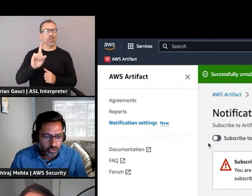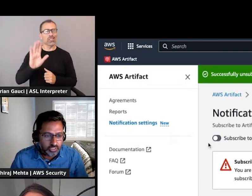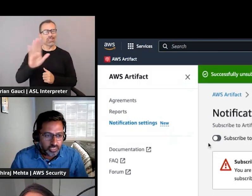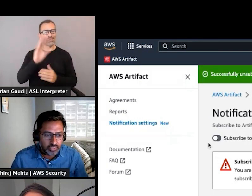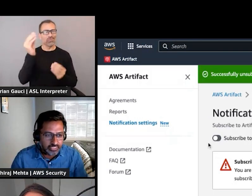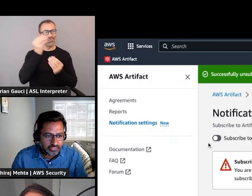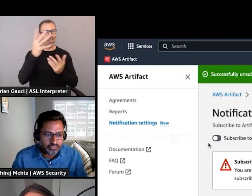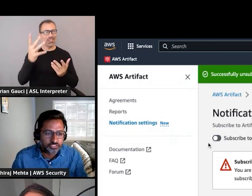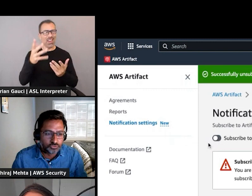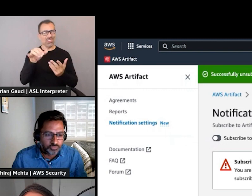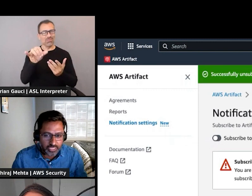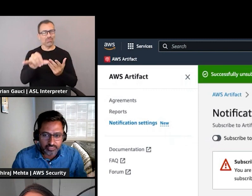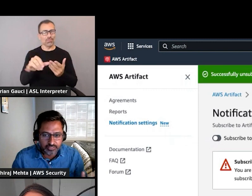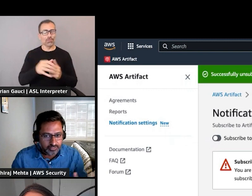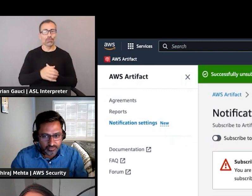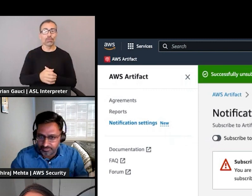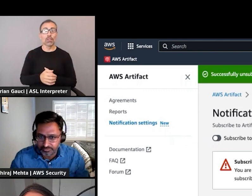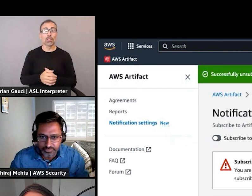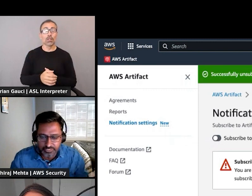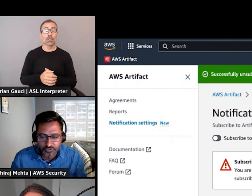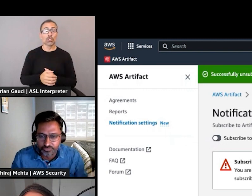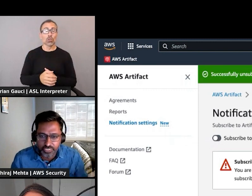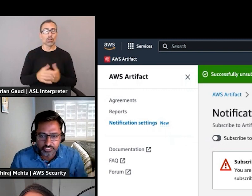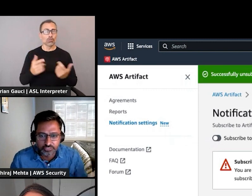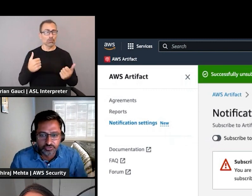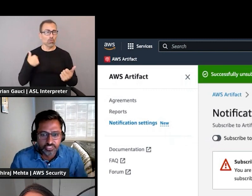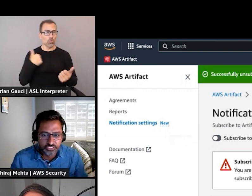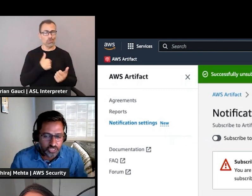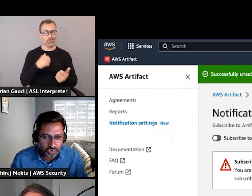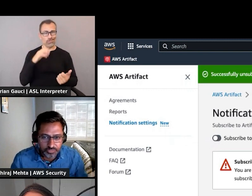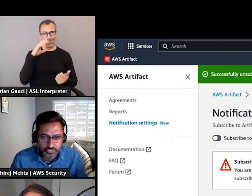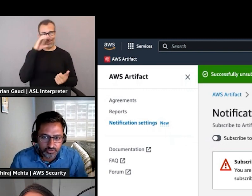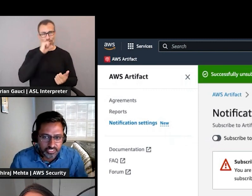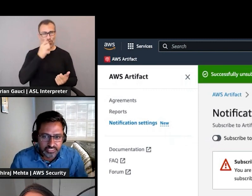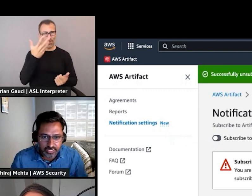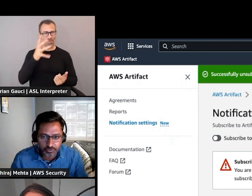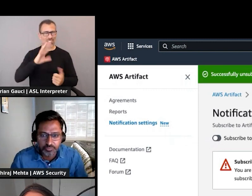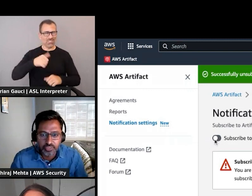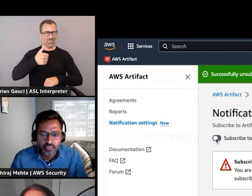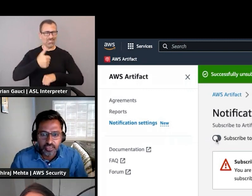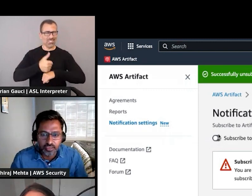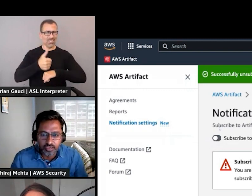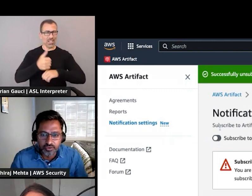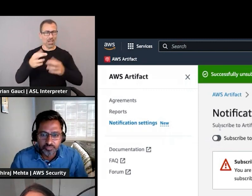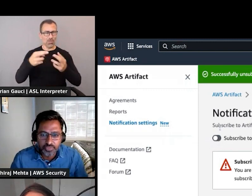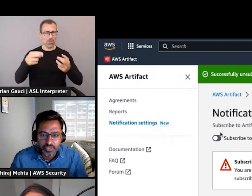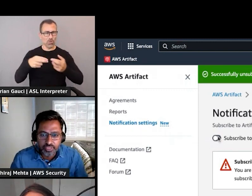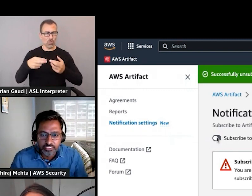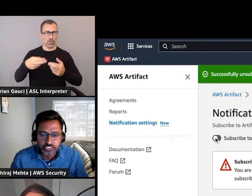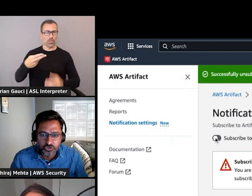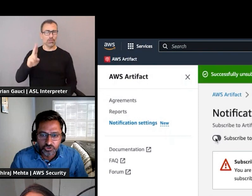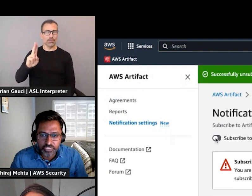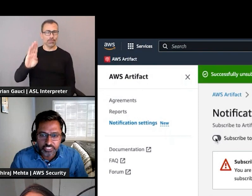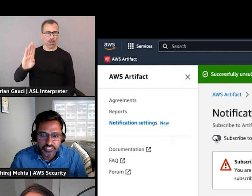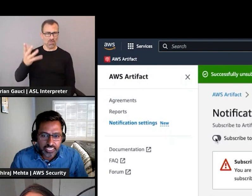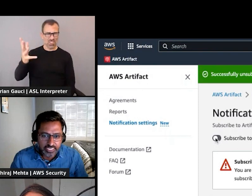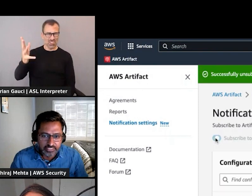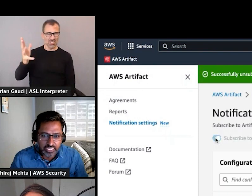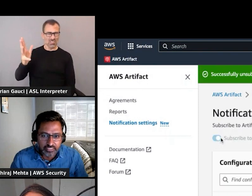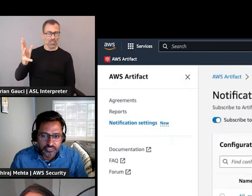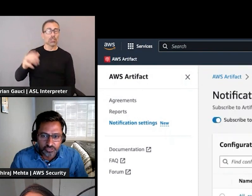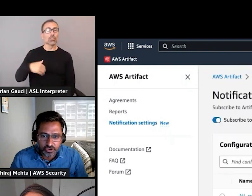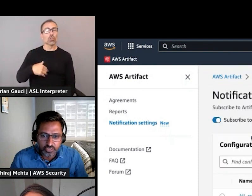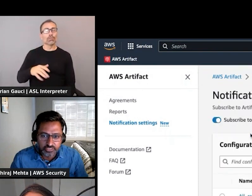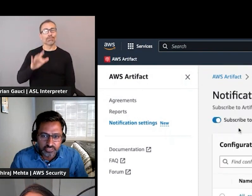move on. Let's assume that the region hub is already set up. Mm-hmm. Uh, so notification